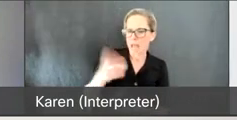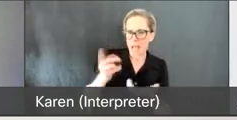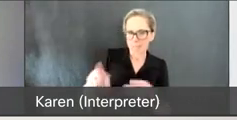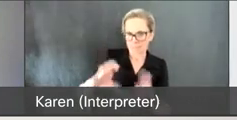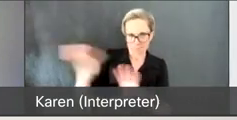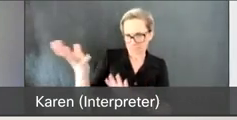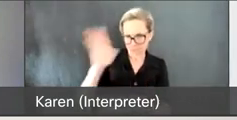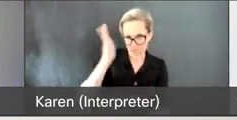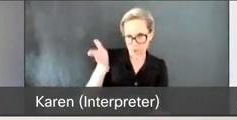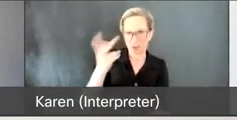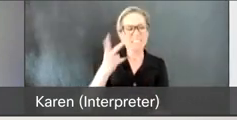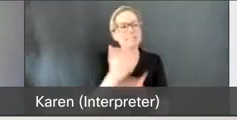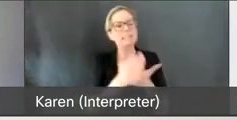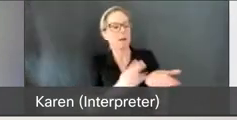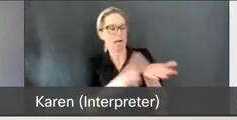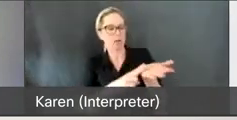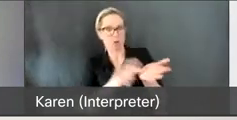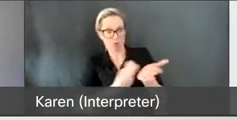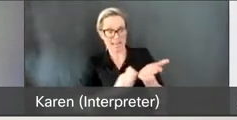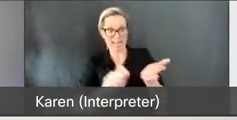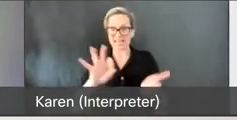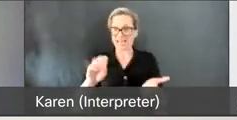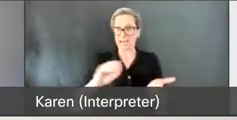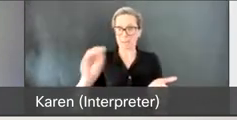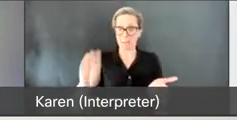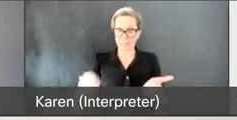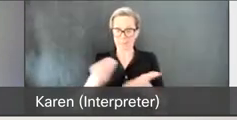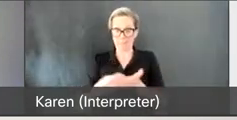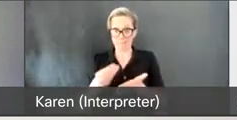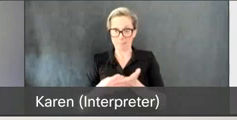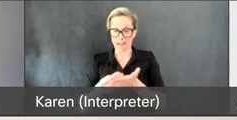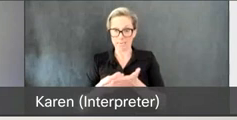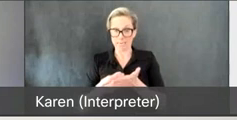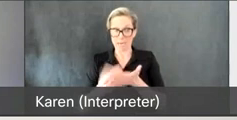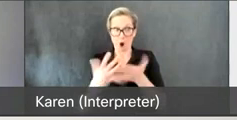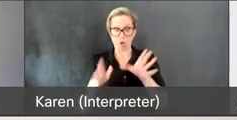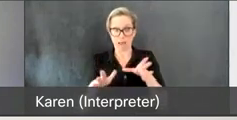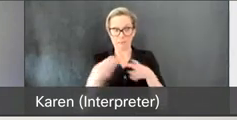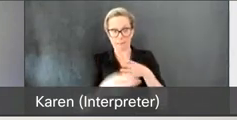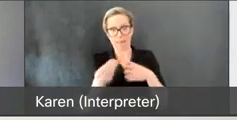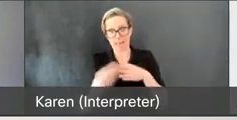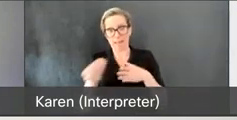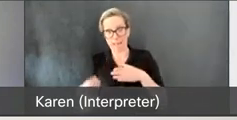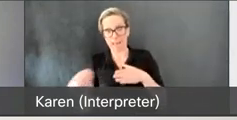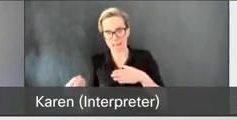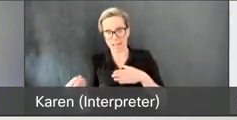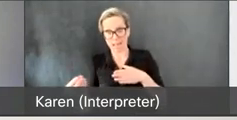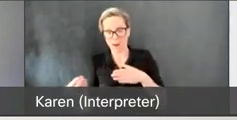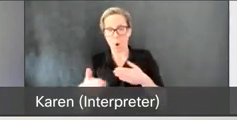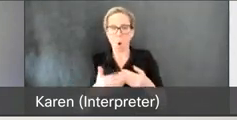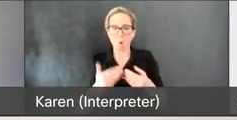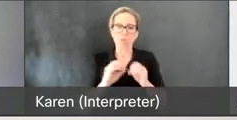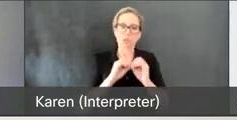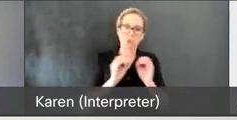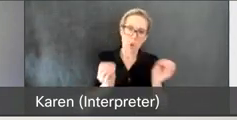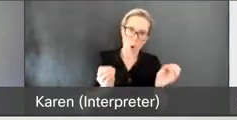that 90% of the funds have been doled out and hardly anything has